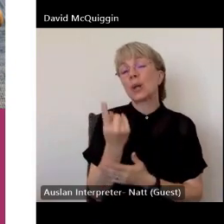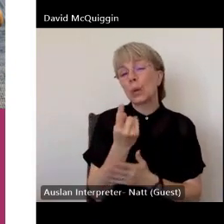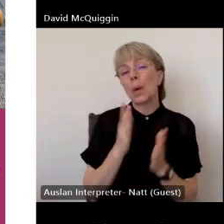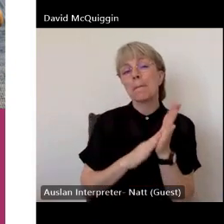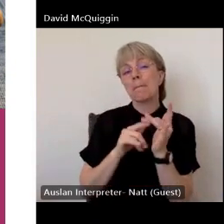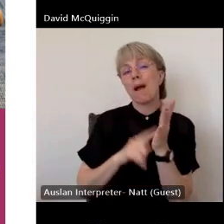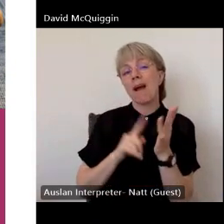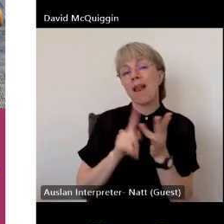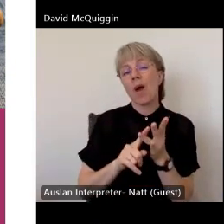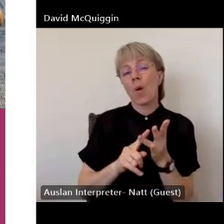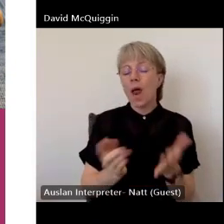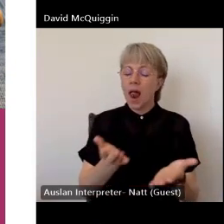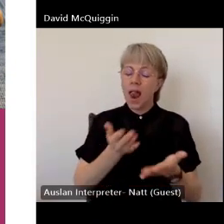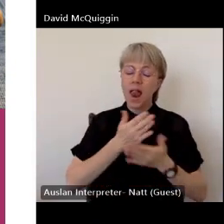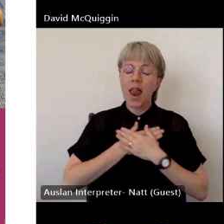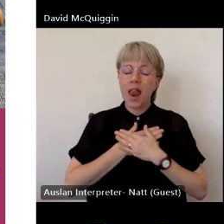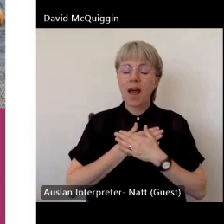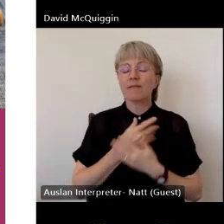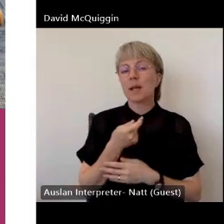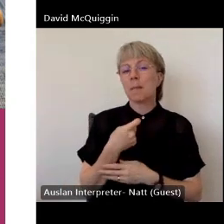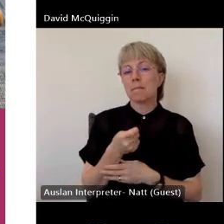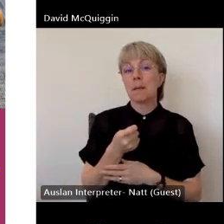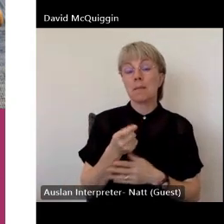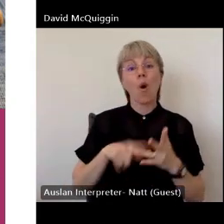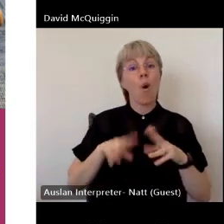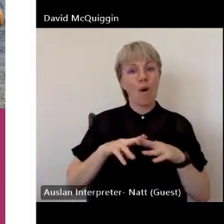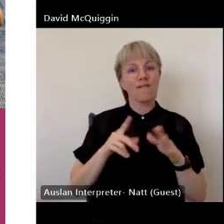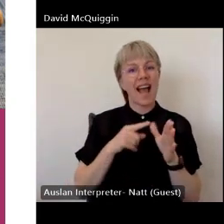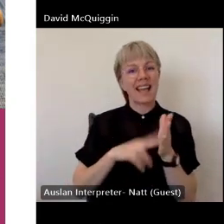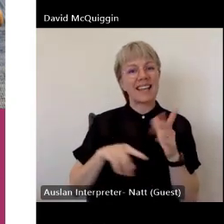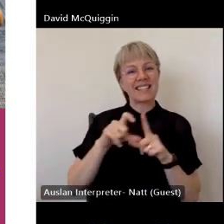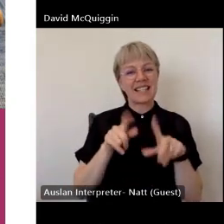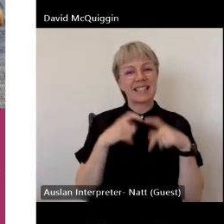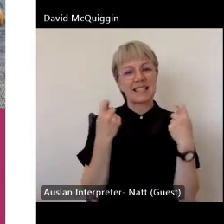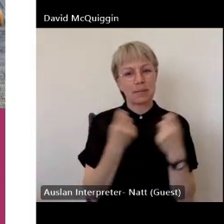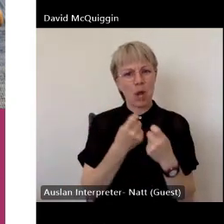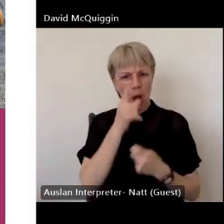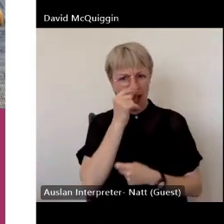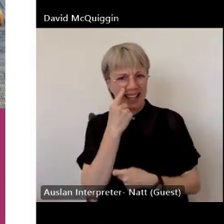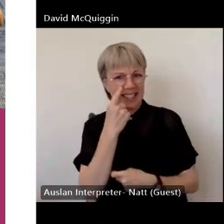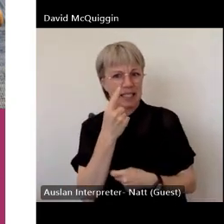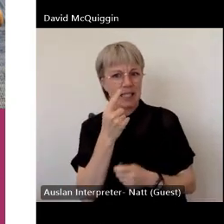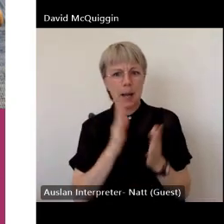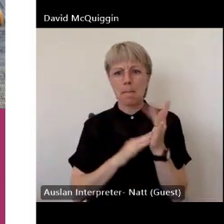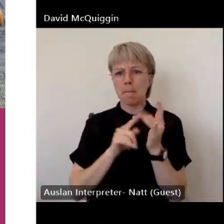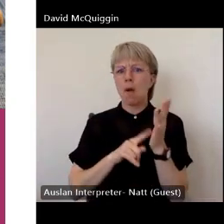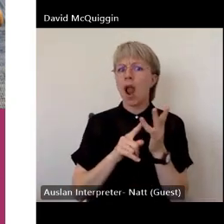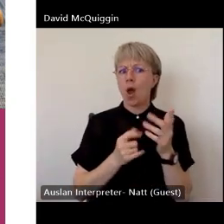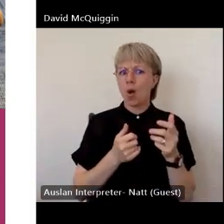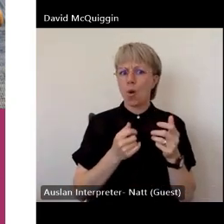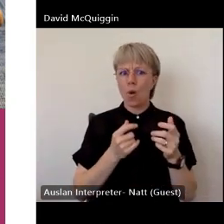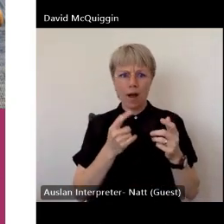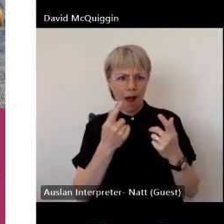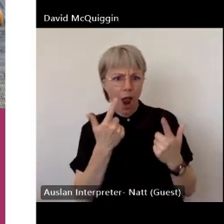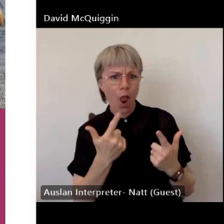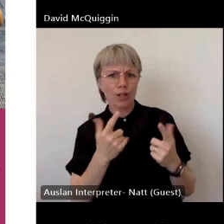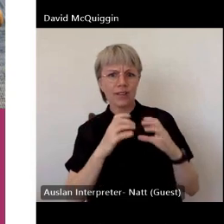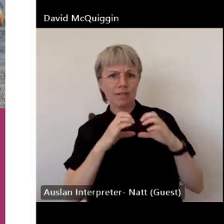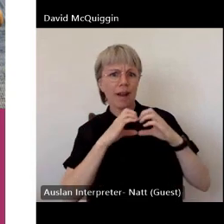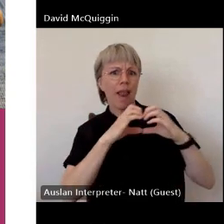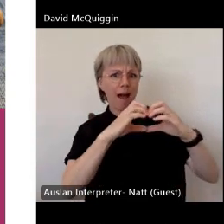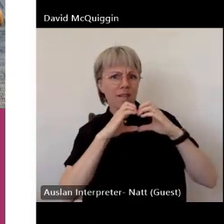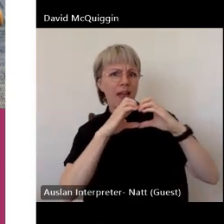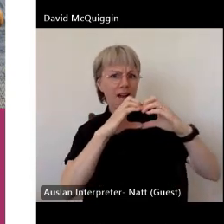well-loved member of the Australian Network on Disability team. And I can see that Milo is getting quite a bit of love, as he